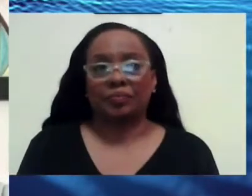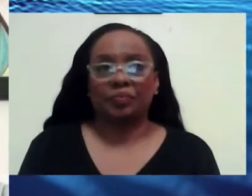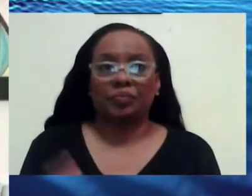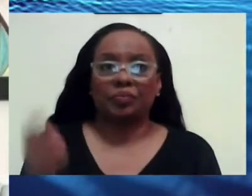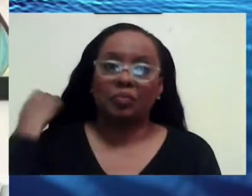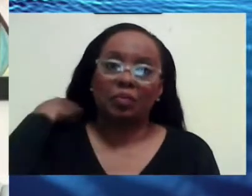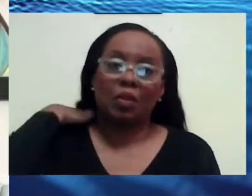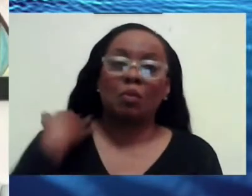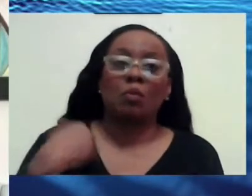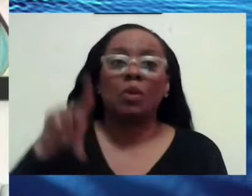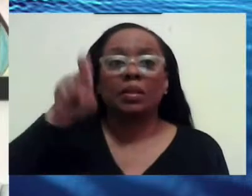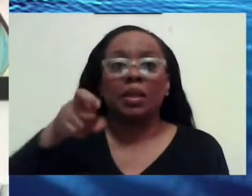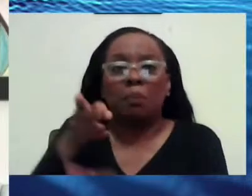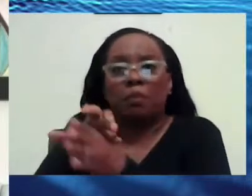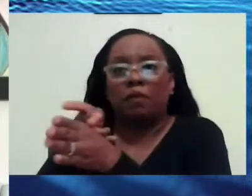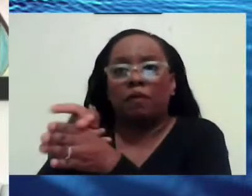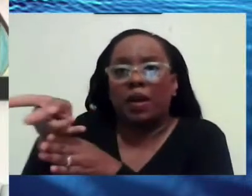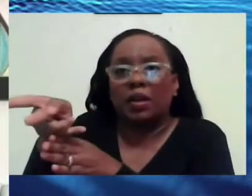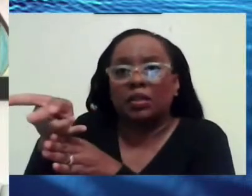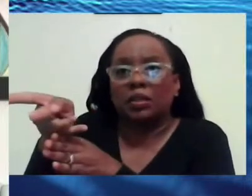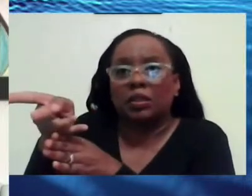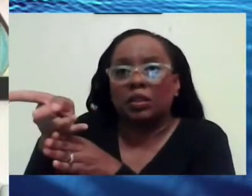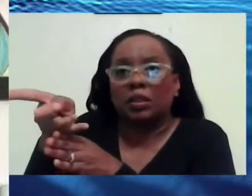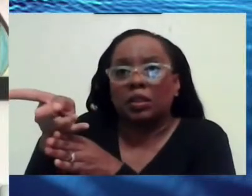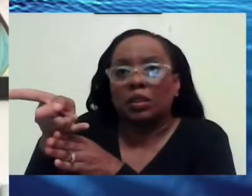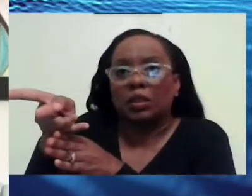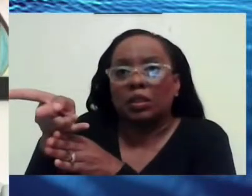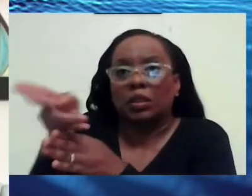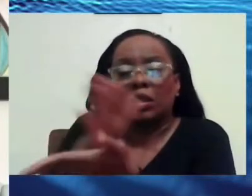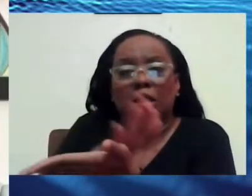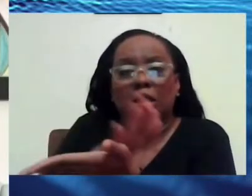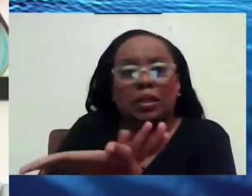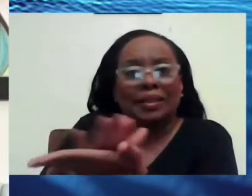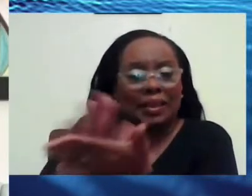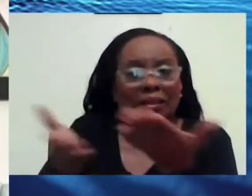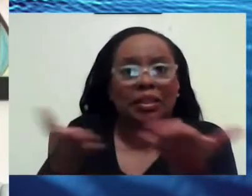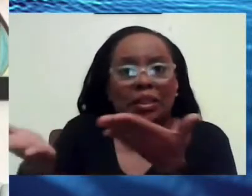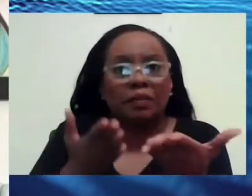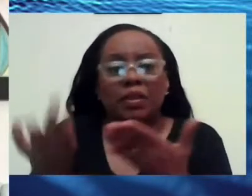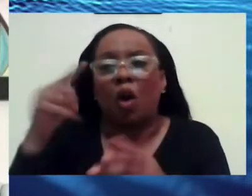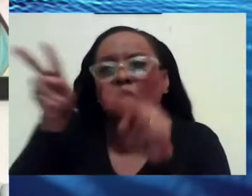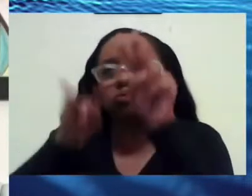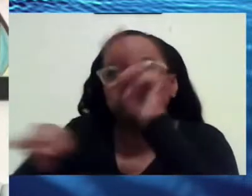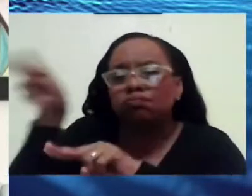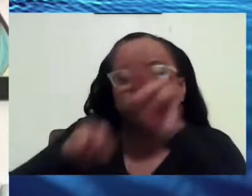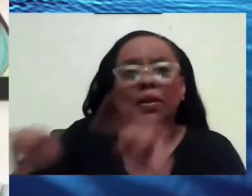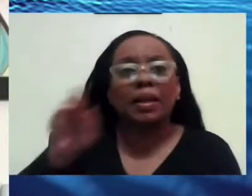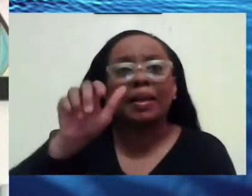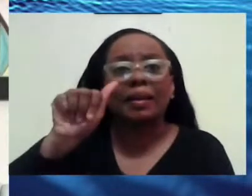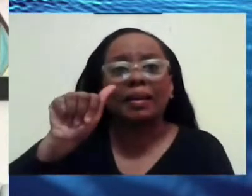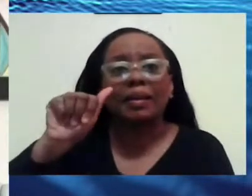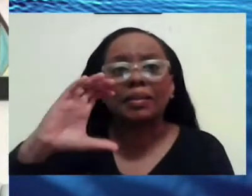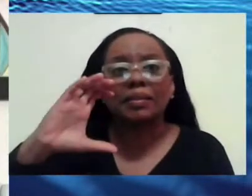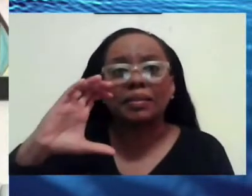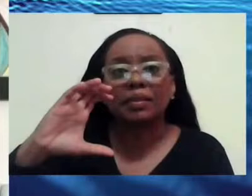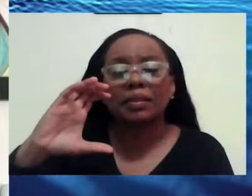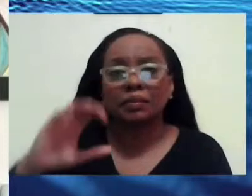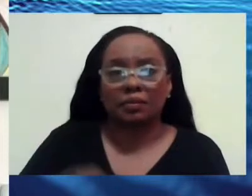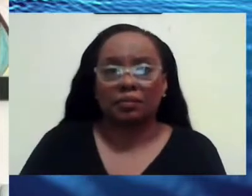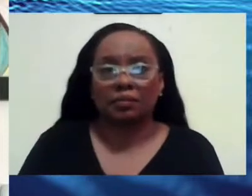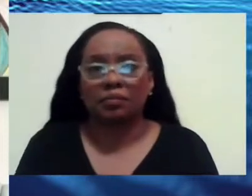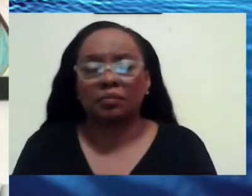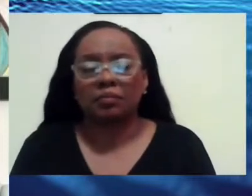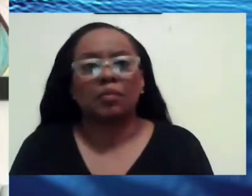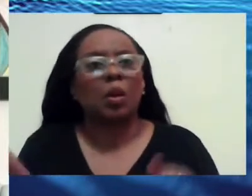the professional cleaning services and other technical staff to be able to assess the AC units. the PVC panels, well, there are a number of